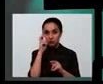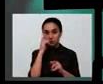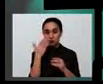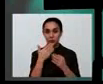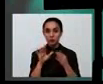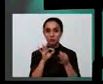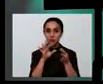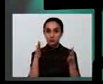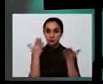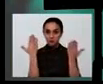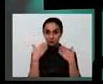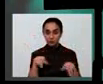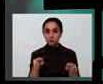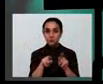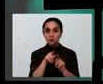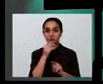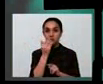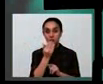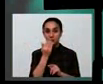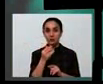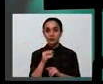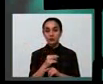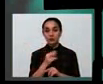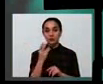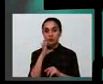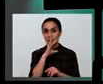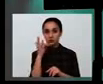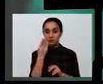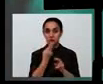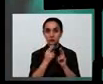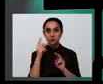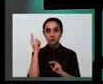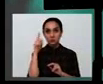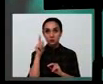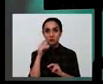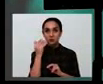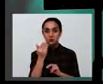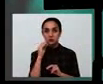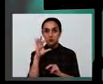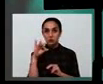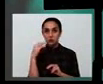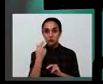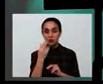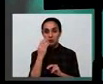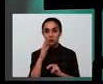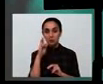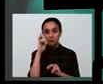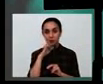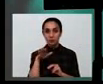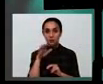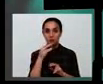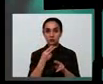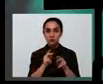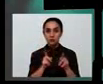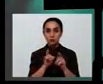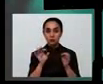ketgandan so'ng mana shu ya'ni o'sha SSR biz bilamizki, bu o'sha sotsialistik mamlakat sifatida bu